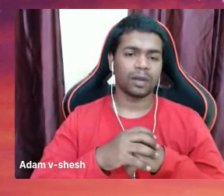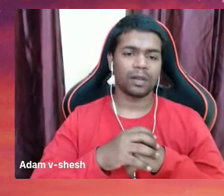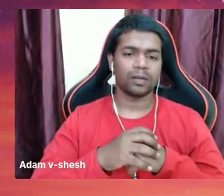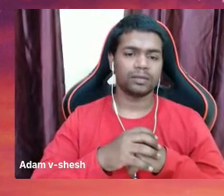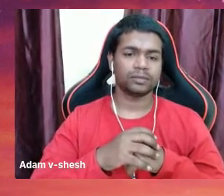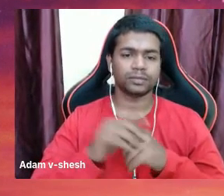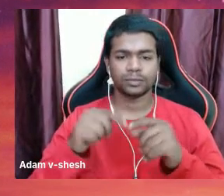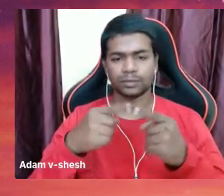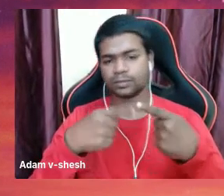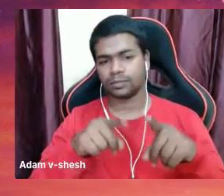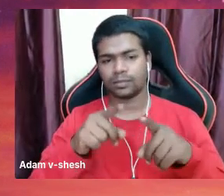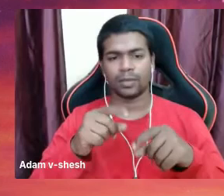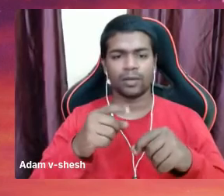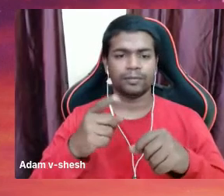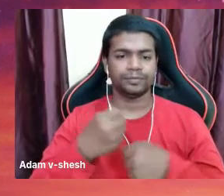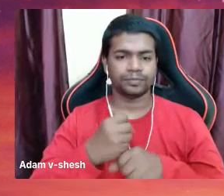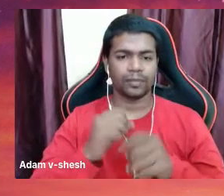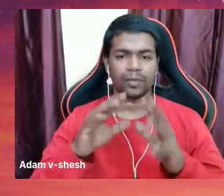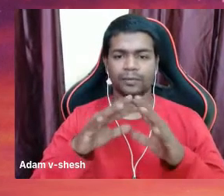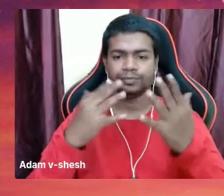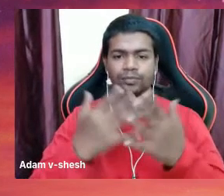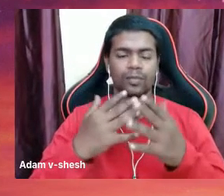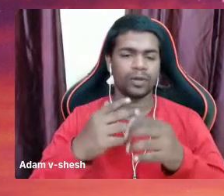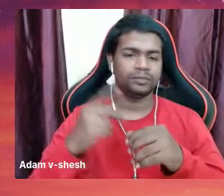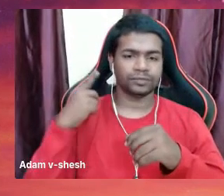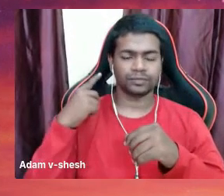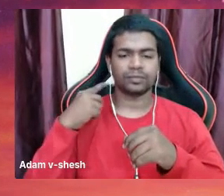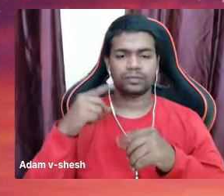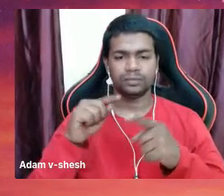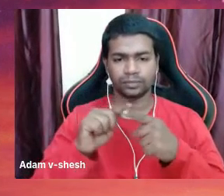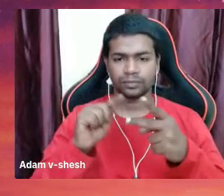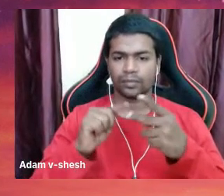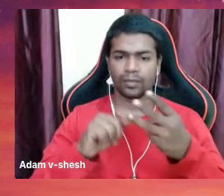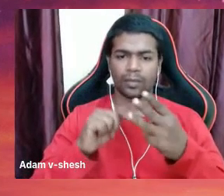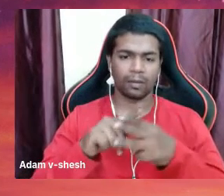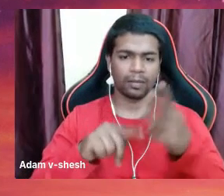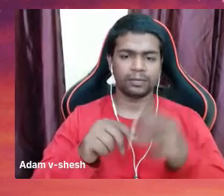it upon themselves to make India a global leader in these three areas.